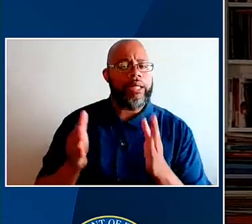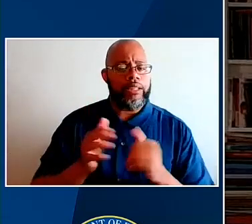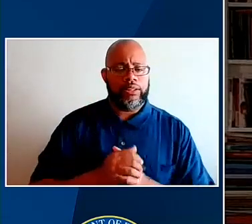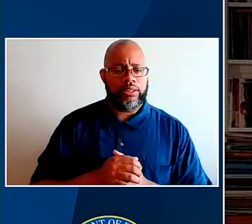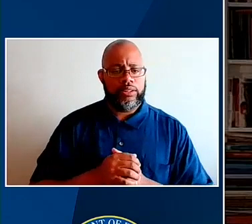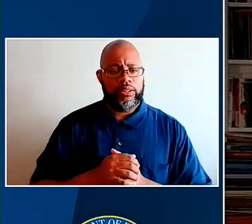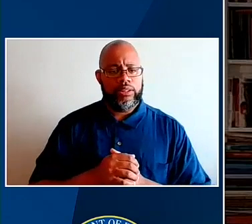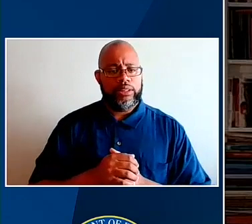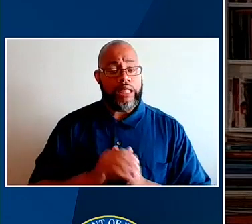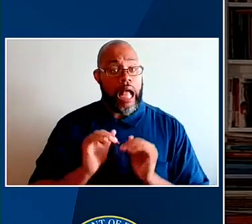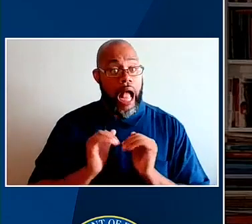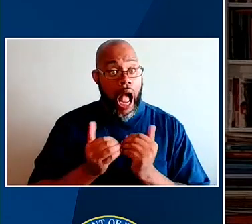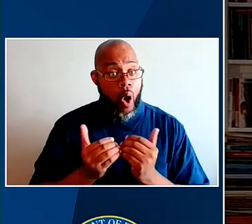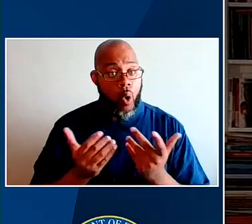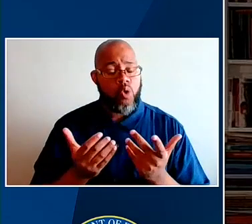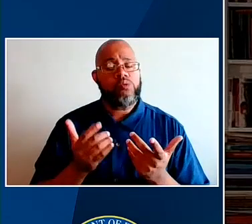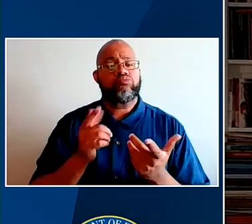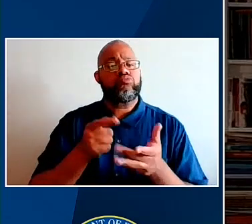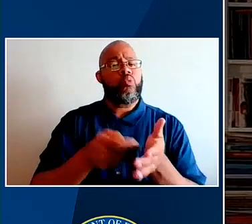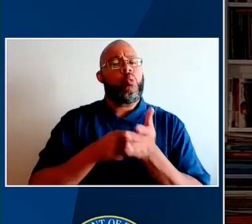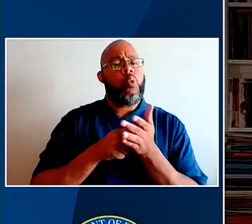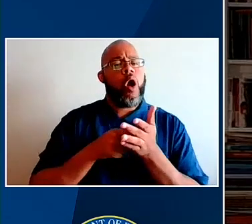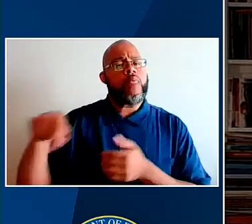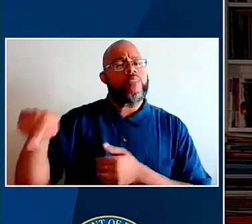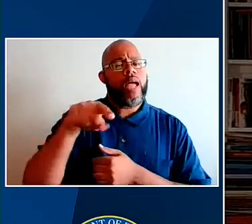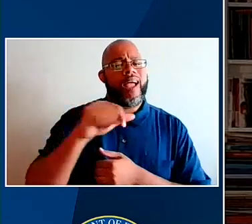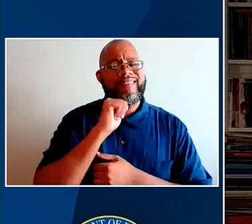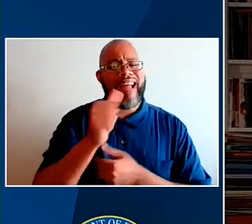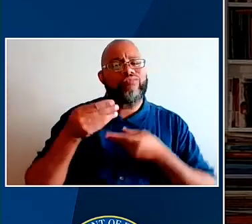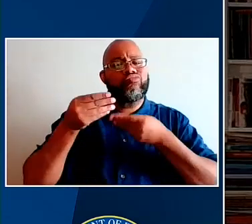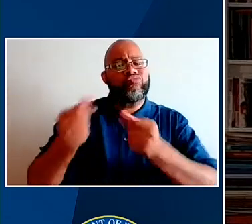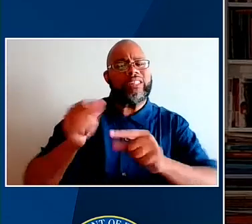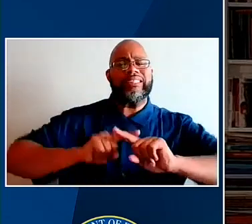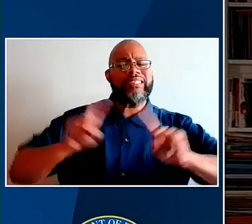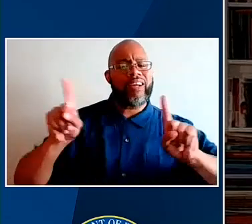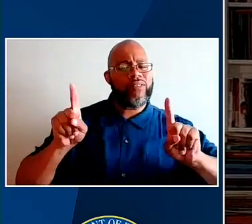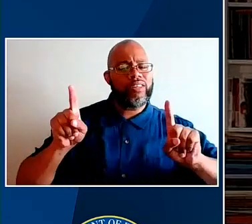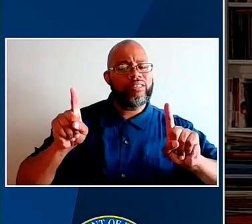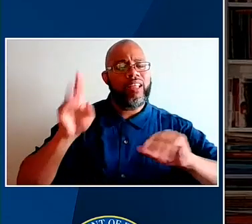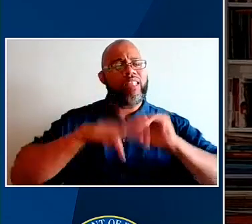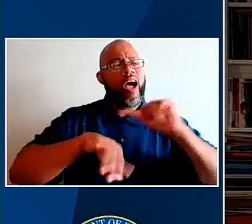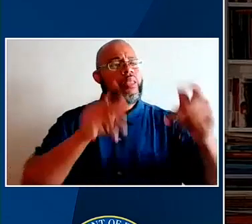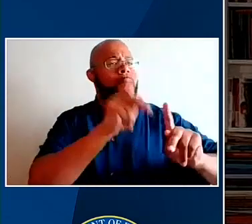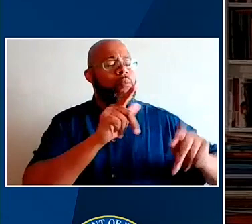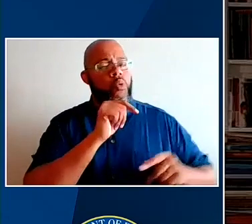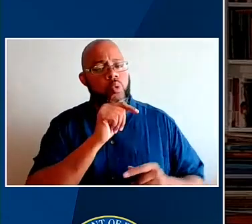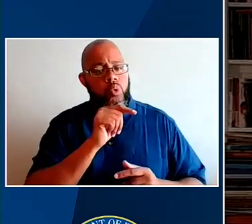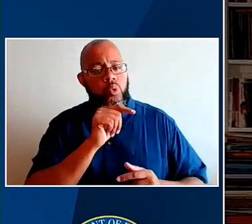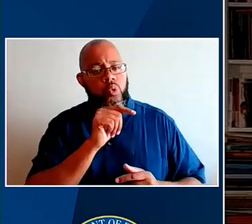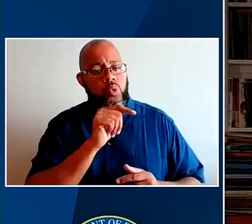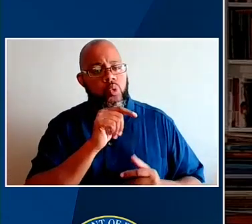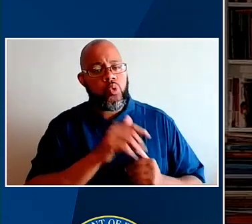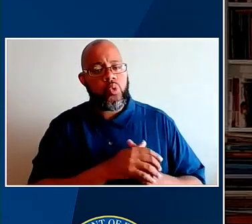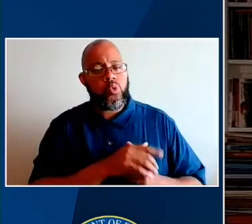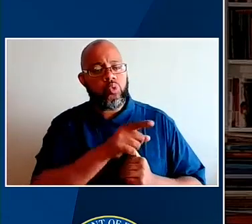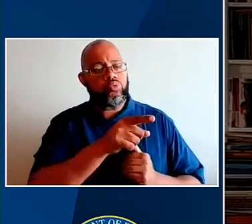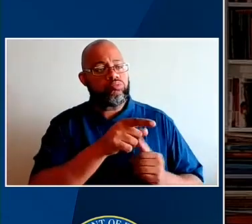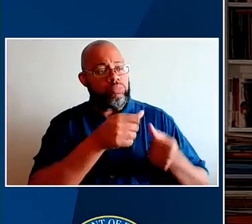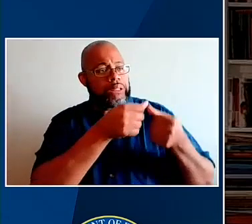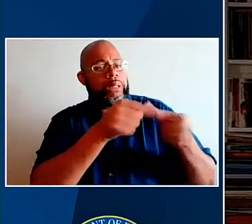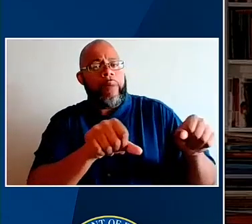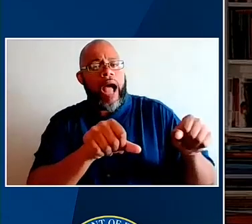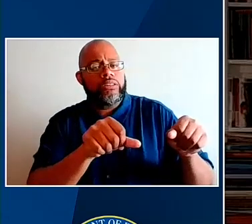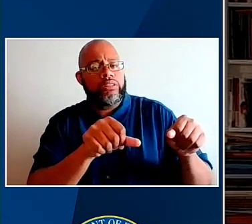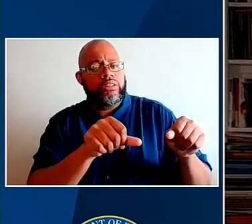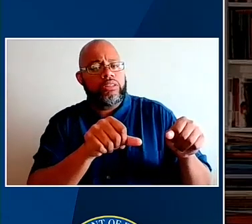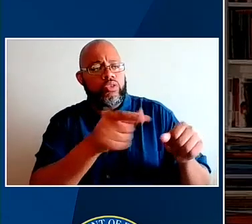by requiring that they not be treated any differently than people who deposit